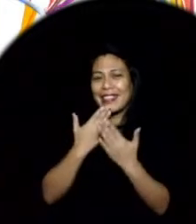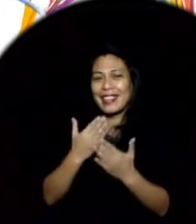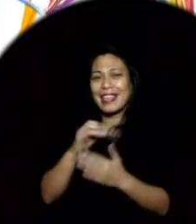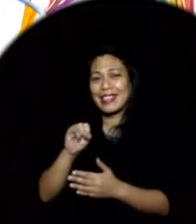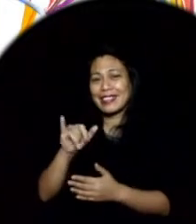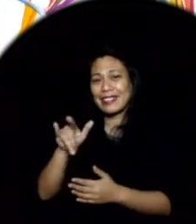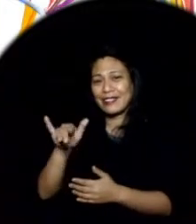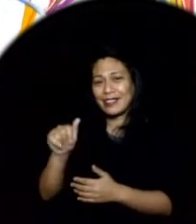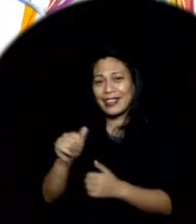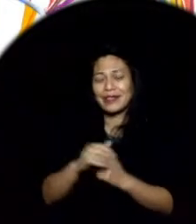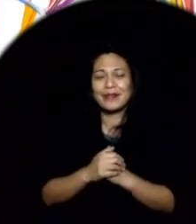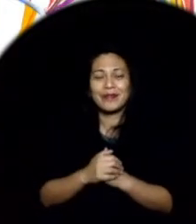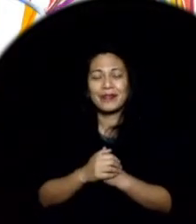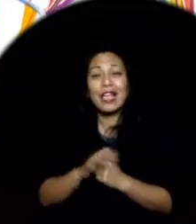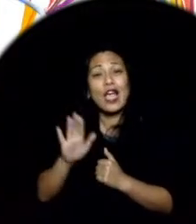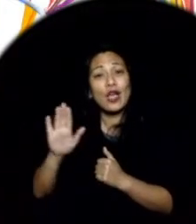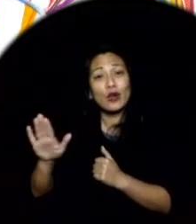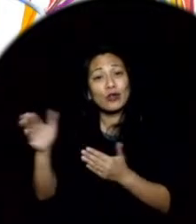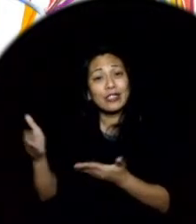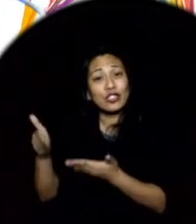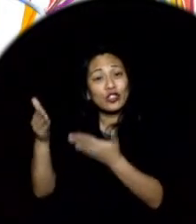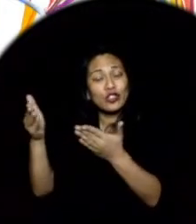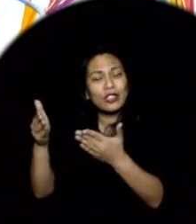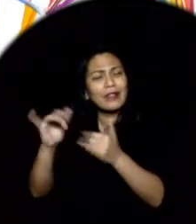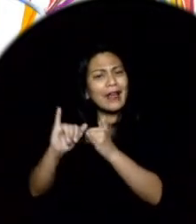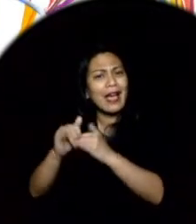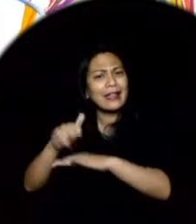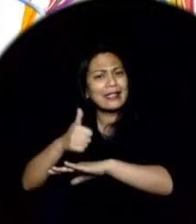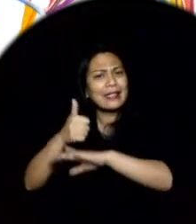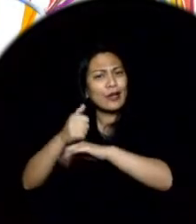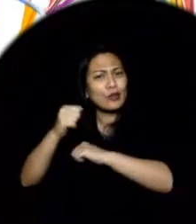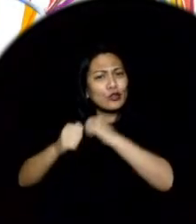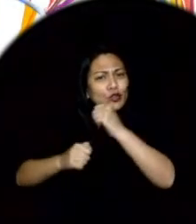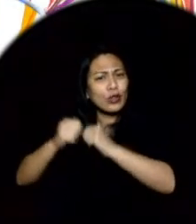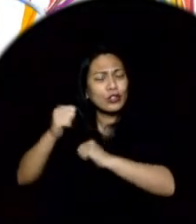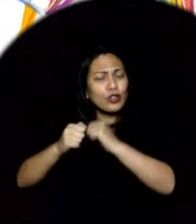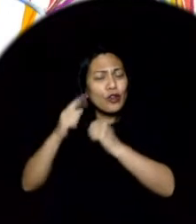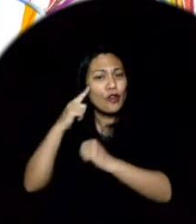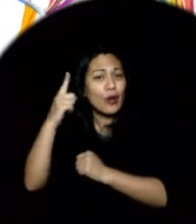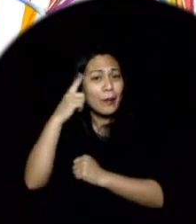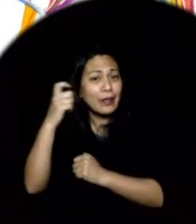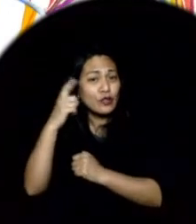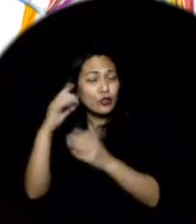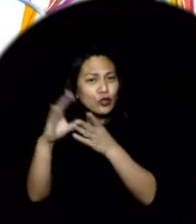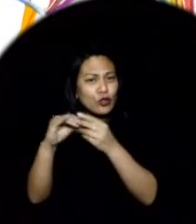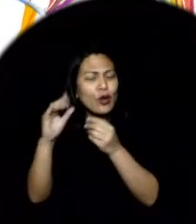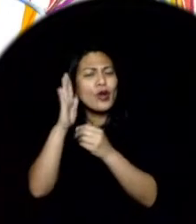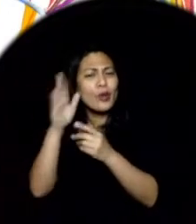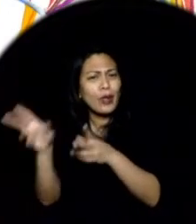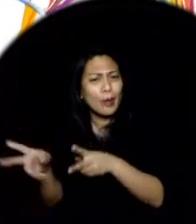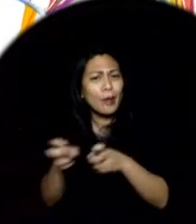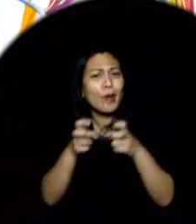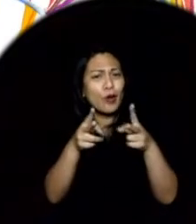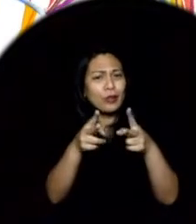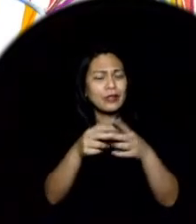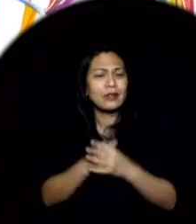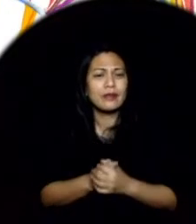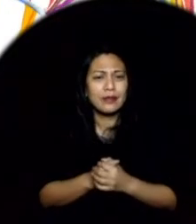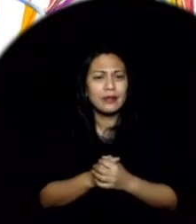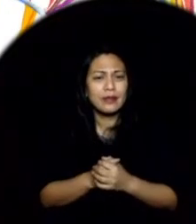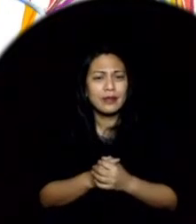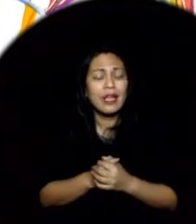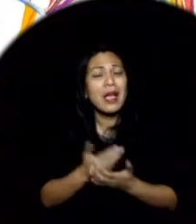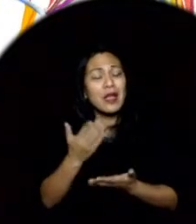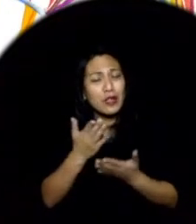Thanks, Sylvia. We'll post Sylvia's suggestions on how to structure your mystery story on the Telling Tales event page in case you missed any of her